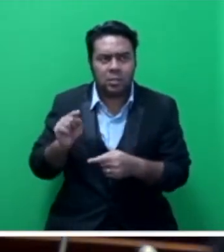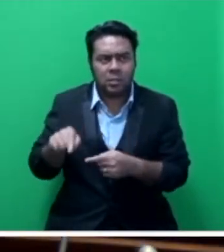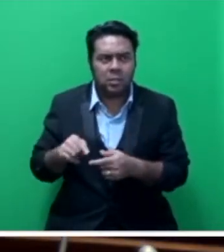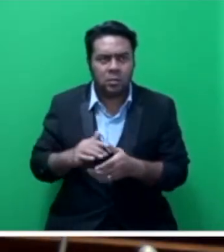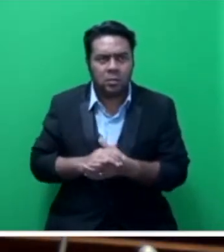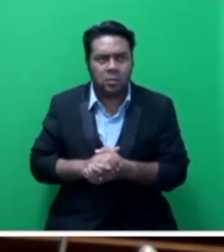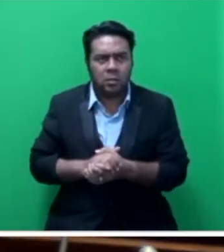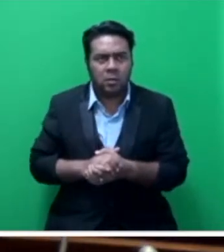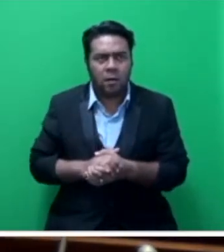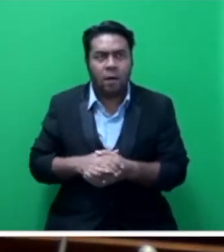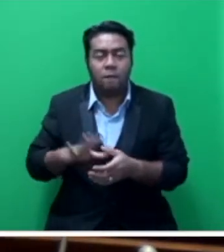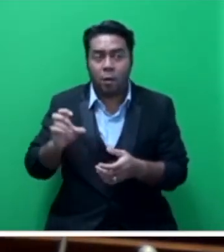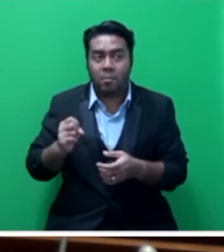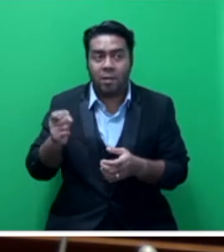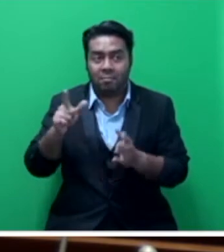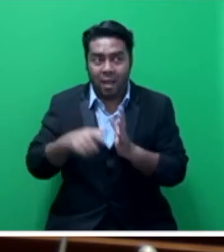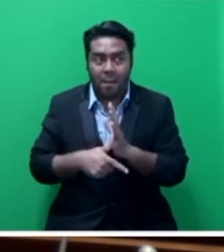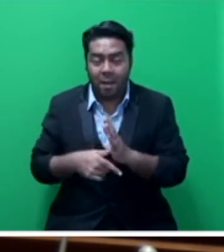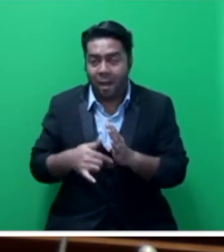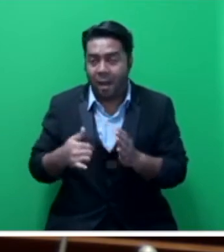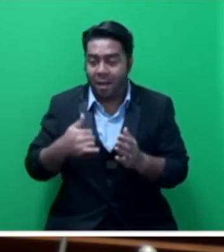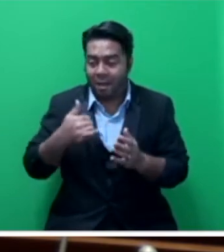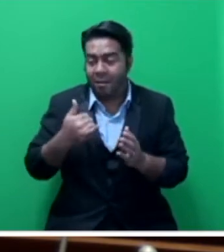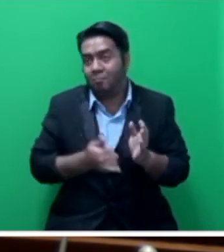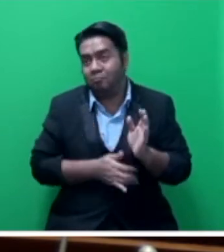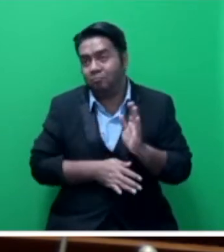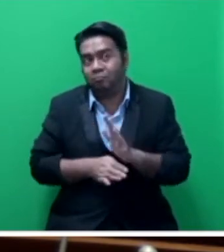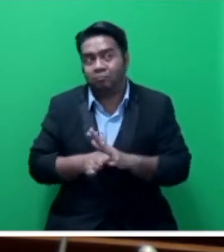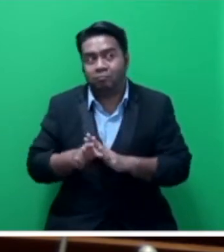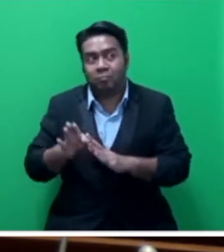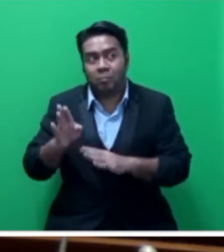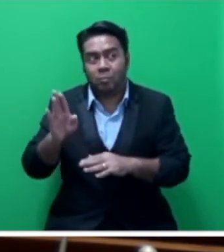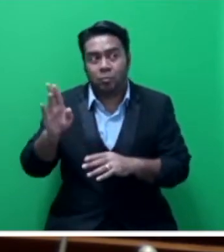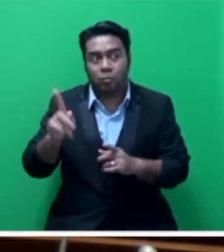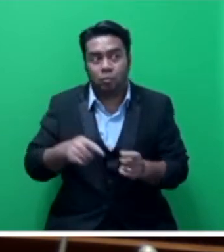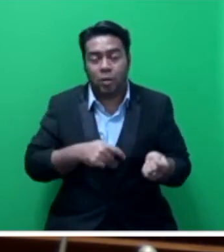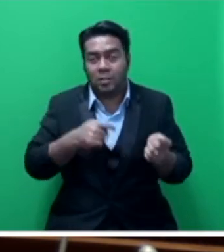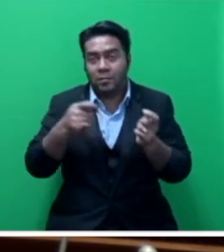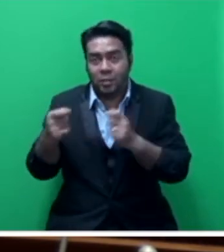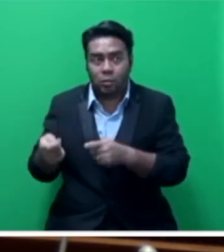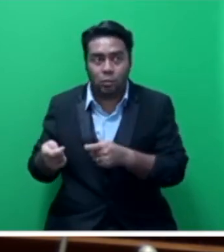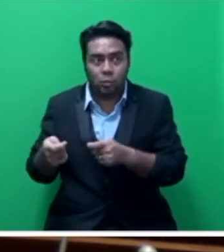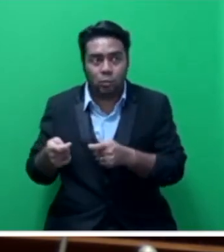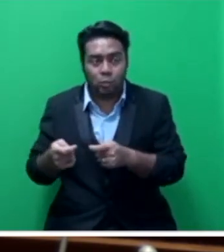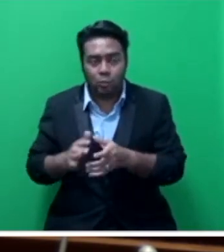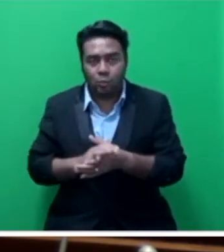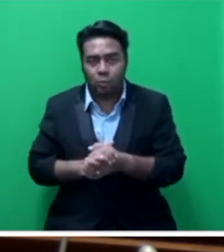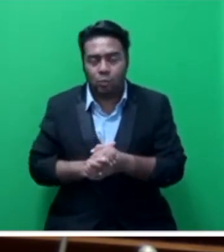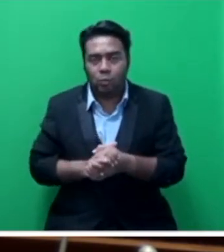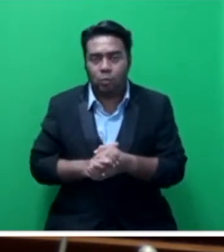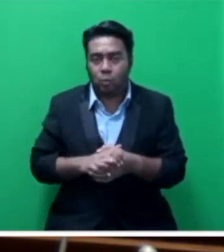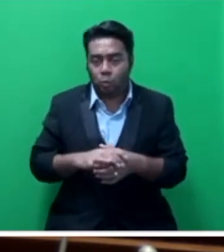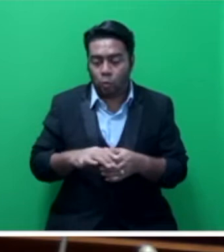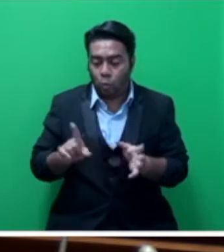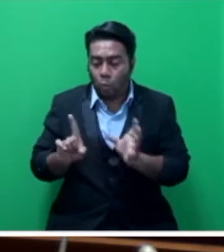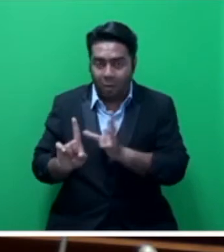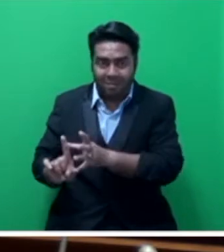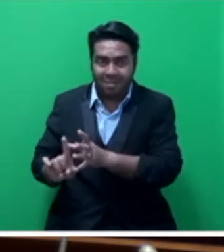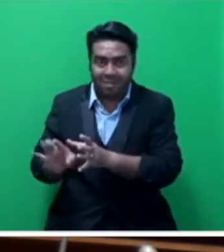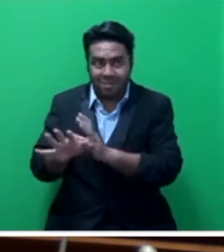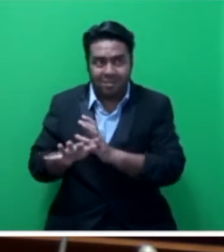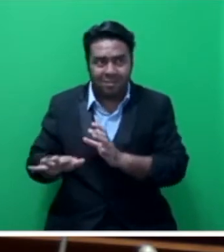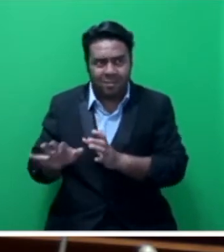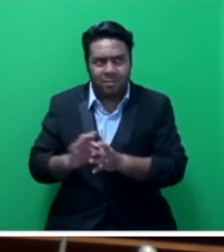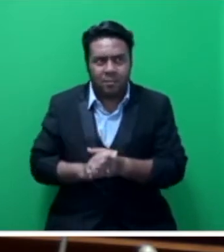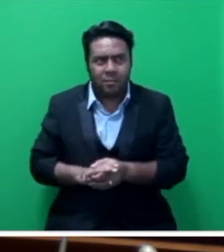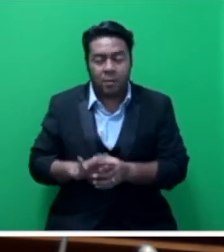from the time I actually departed Nandi International Airport to when I was transferred to quarantine in one of our government-designated facilities.